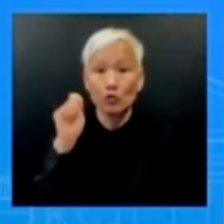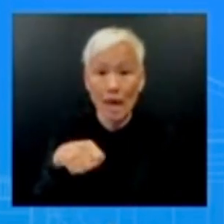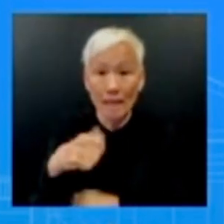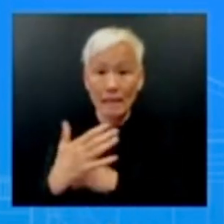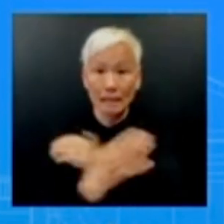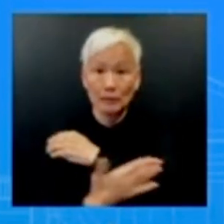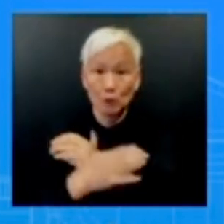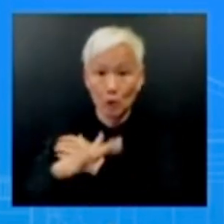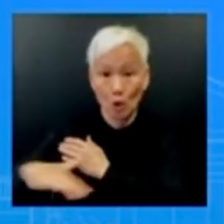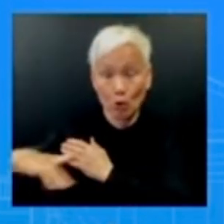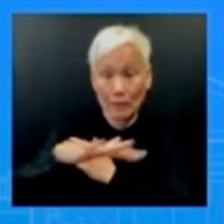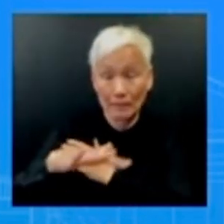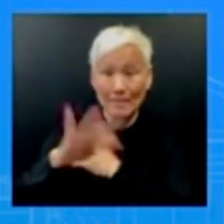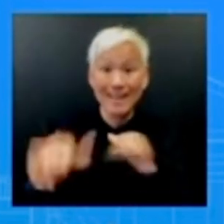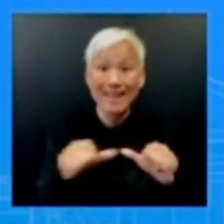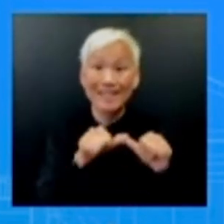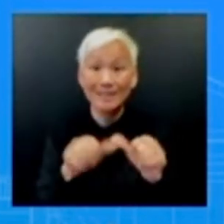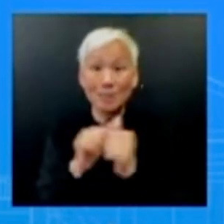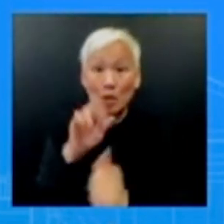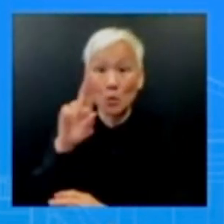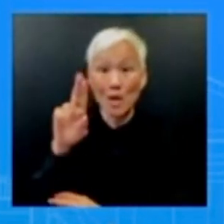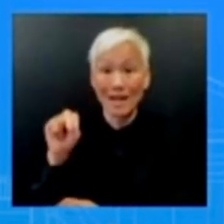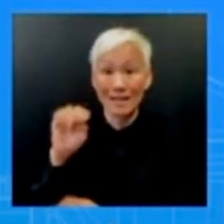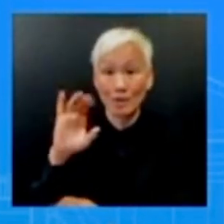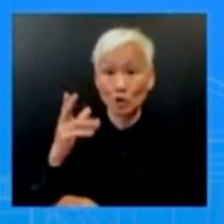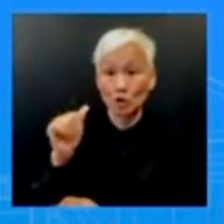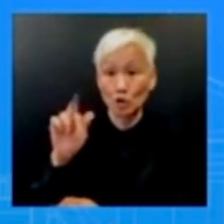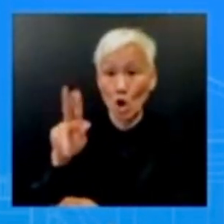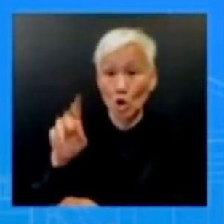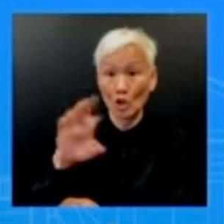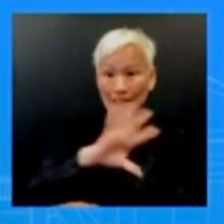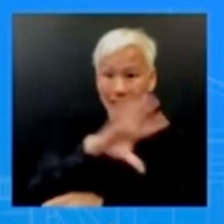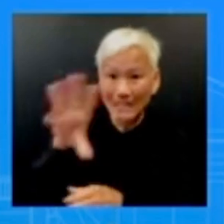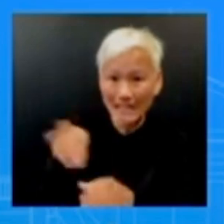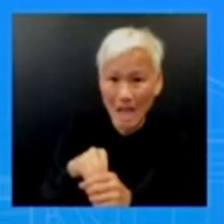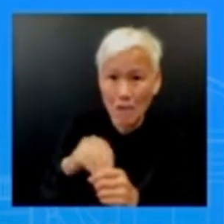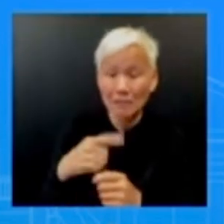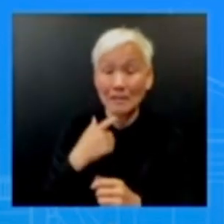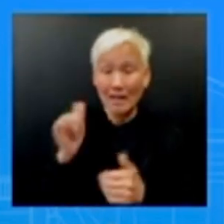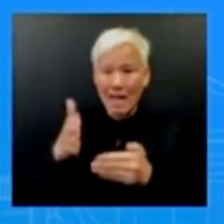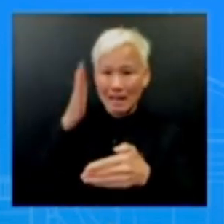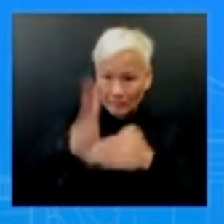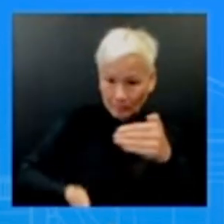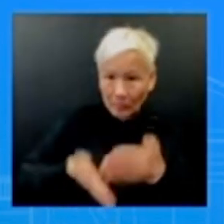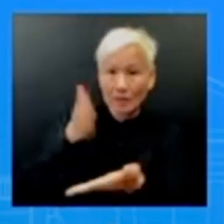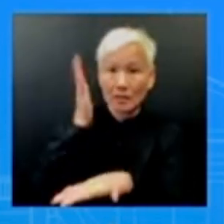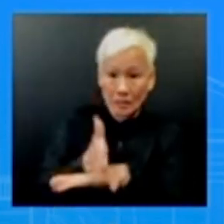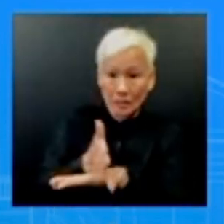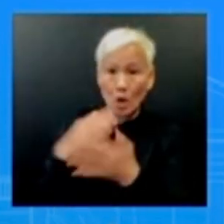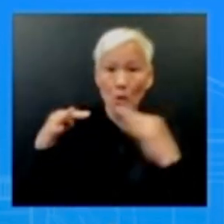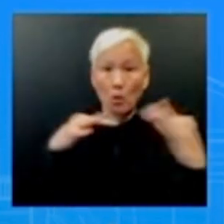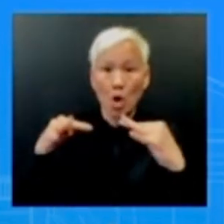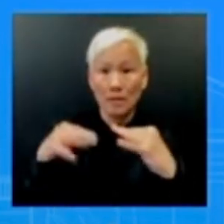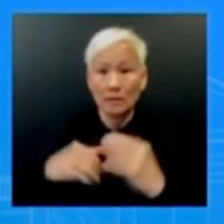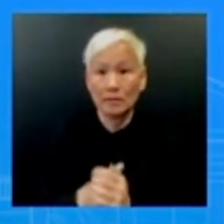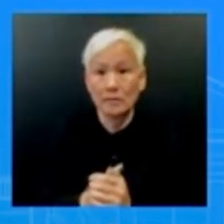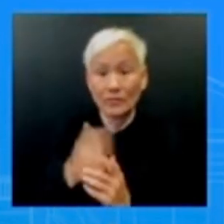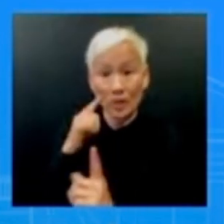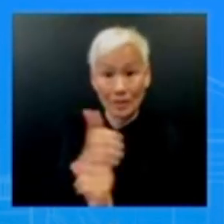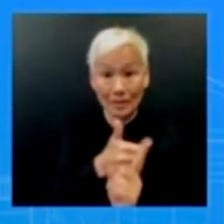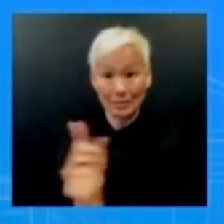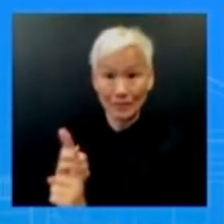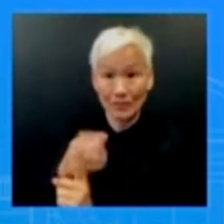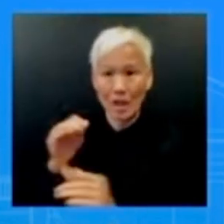war end, especially the Ukrainians themselves, who have put forward their own plan for a just peace, which draws again on these